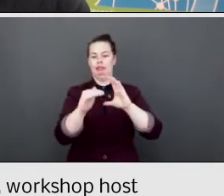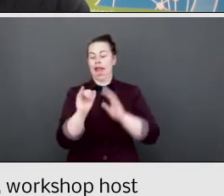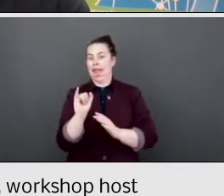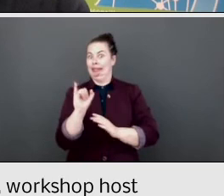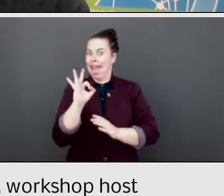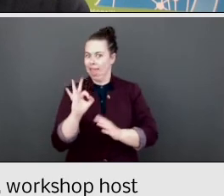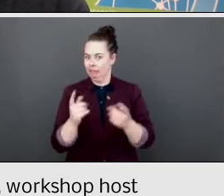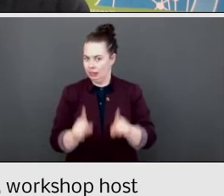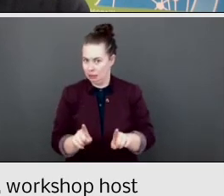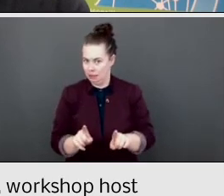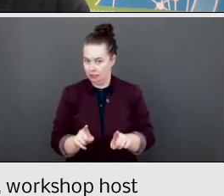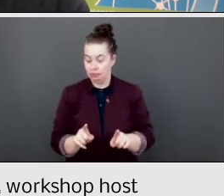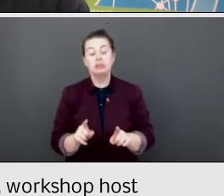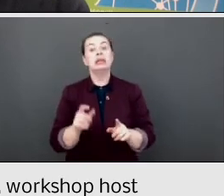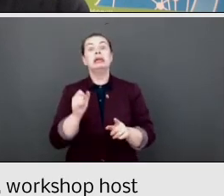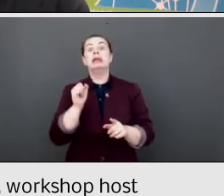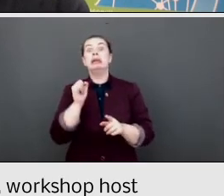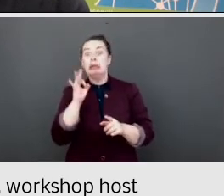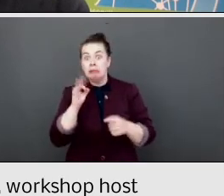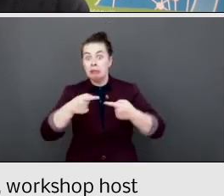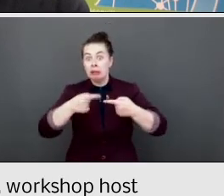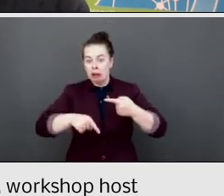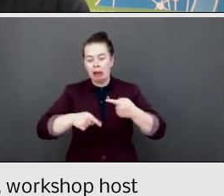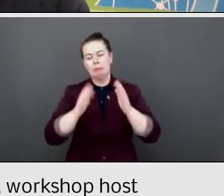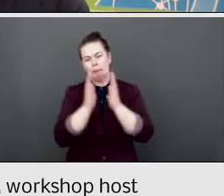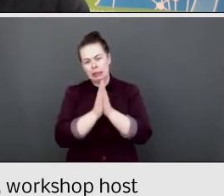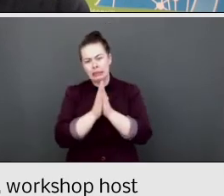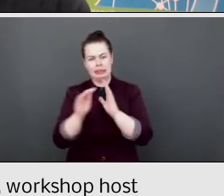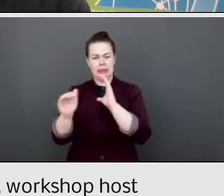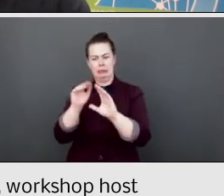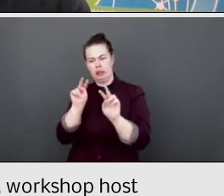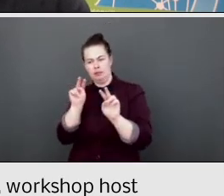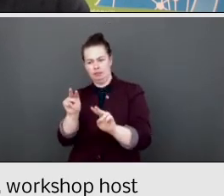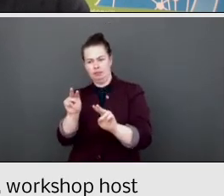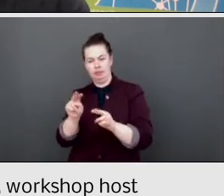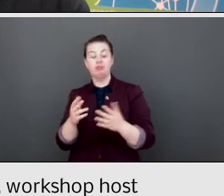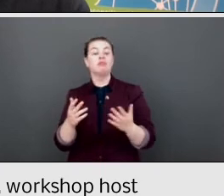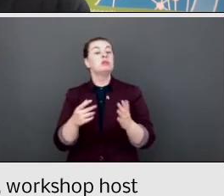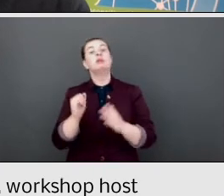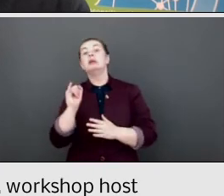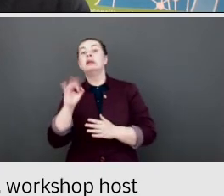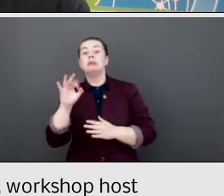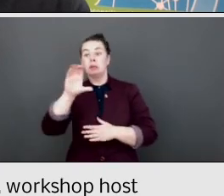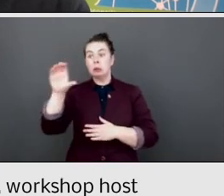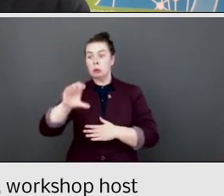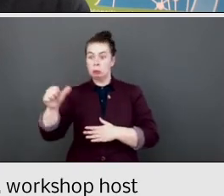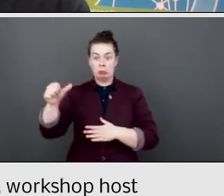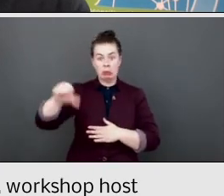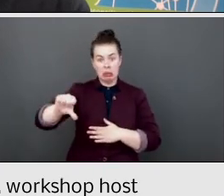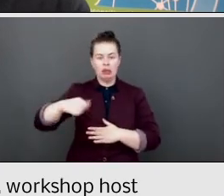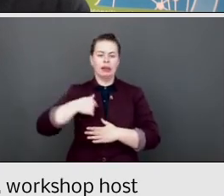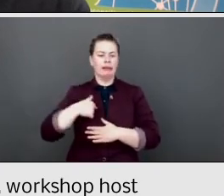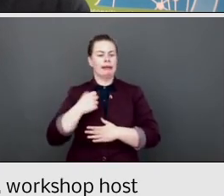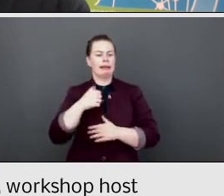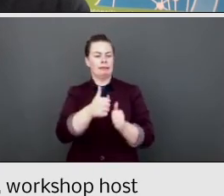In such a case, please check your email inboxes. For instance, we have a backup plan if Zoom should fail. Then